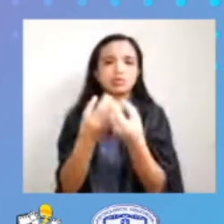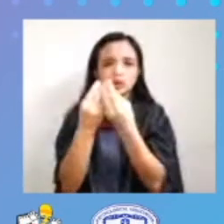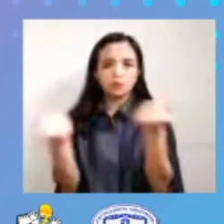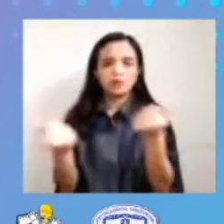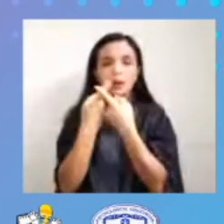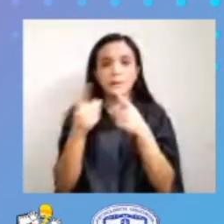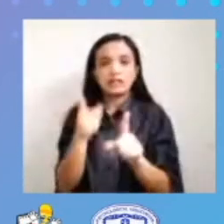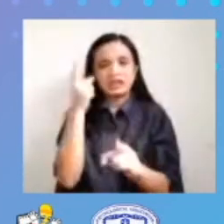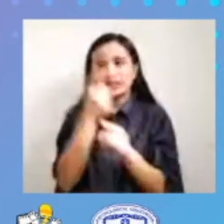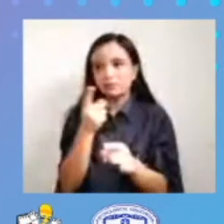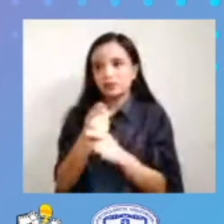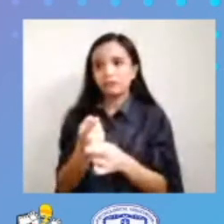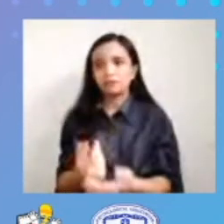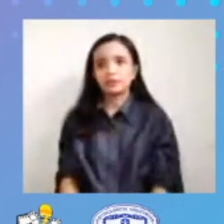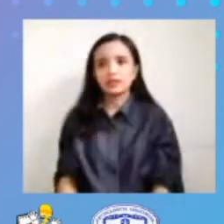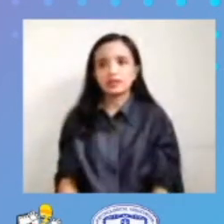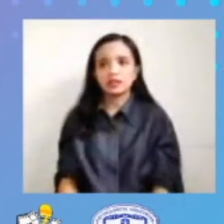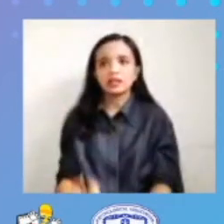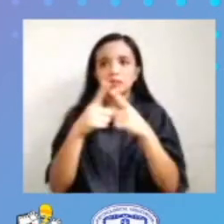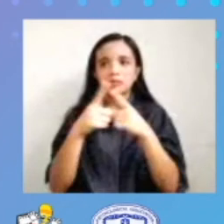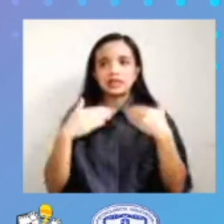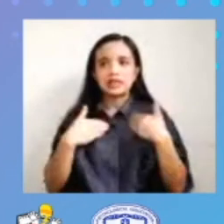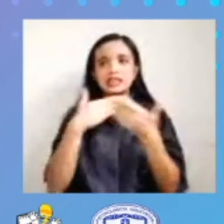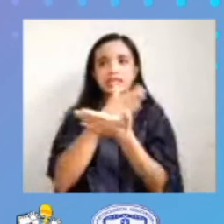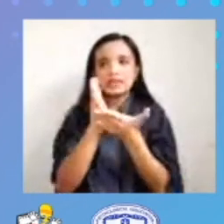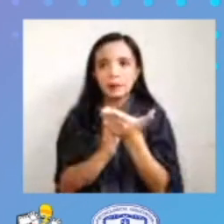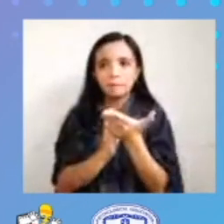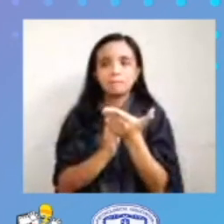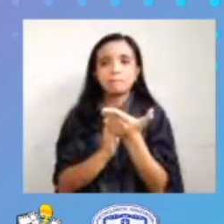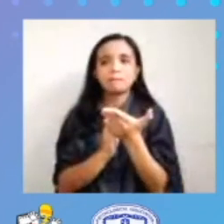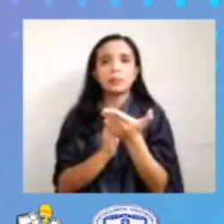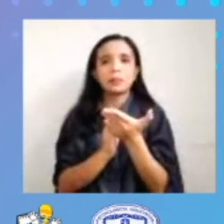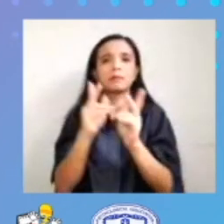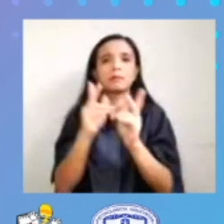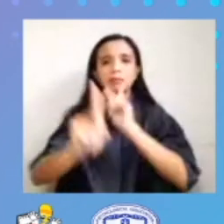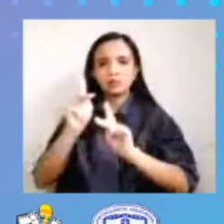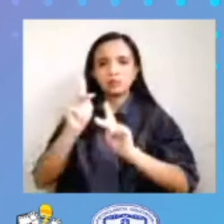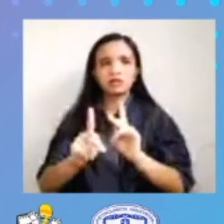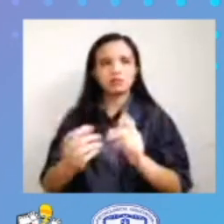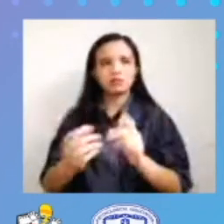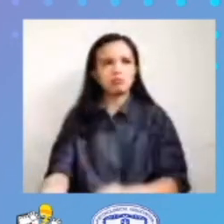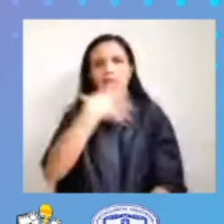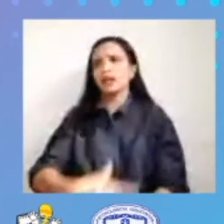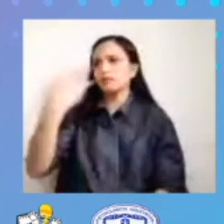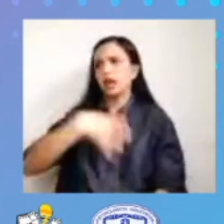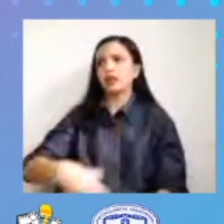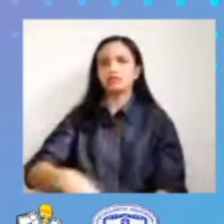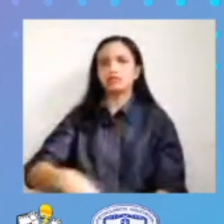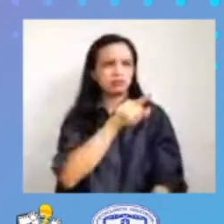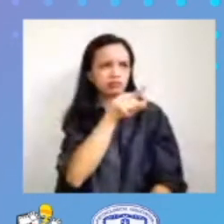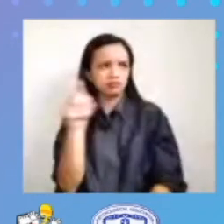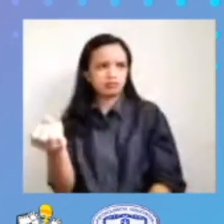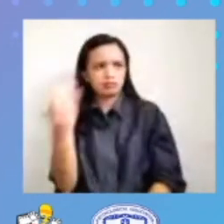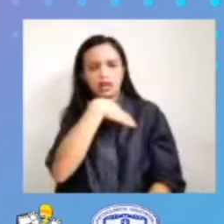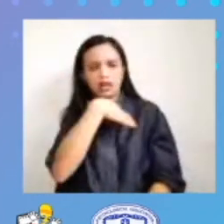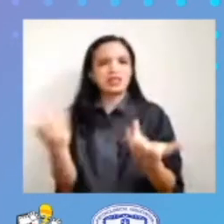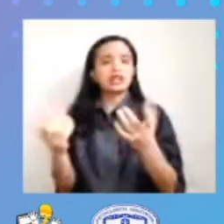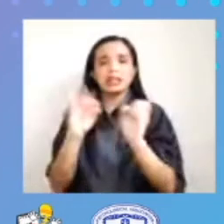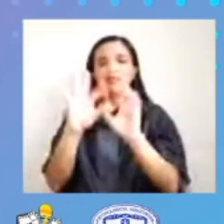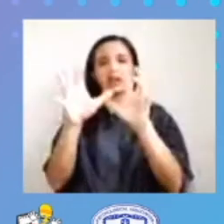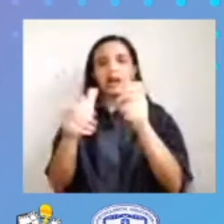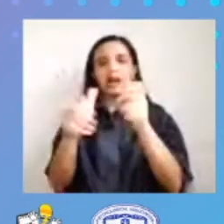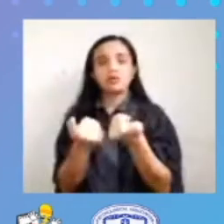any negativity, you can rewire it. And yung sinabi ni Julia, talagang swak na swak yun. You can also add colors. Like for example, if you're